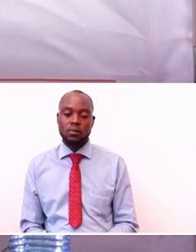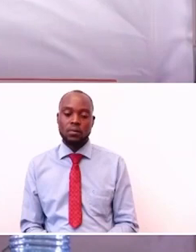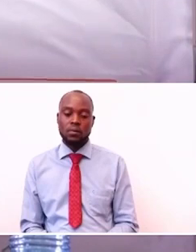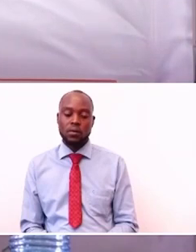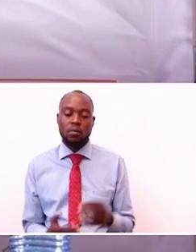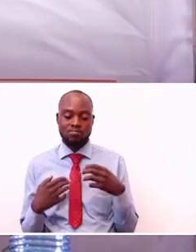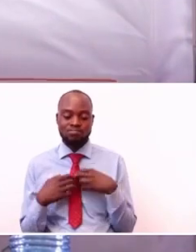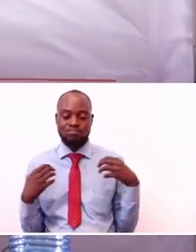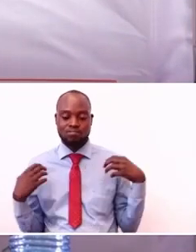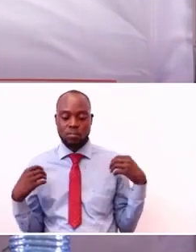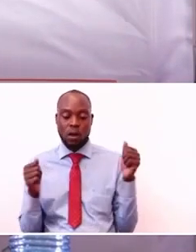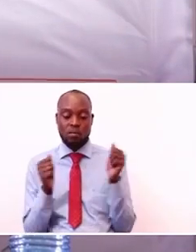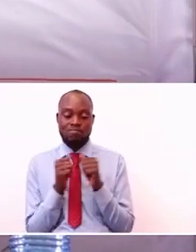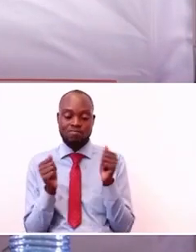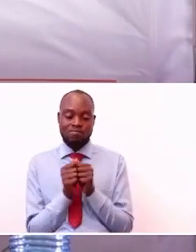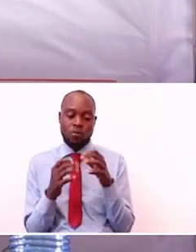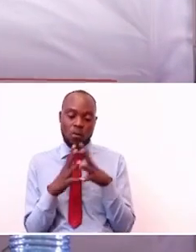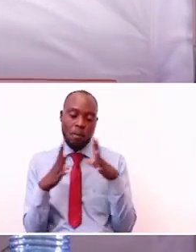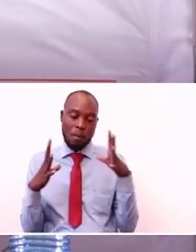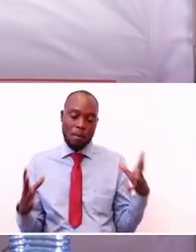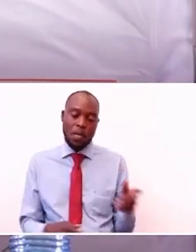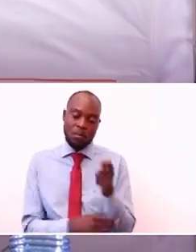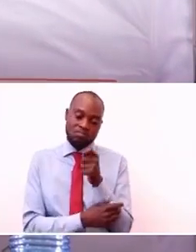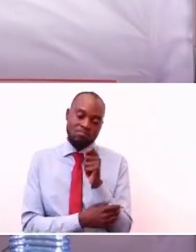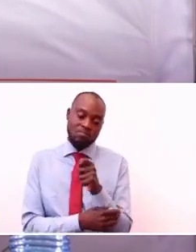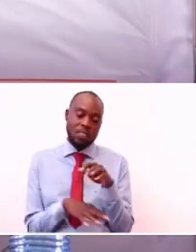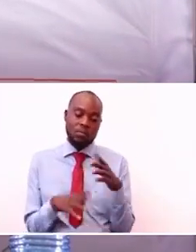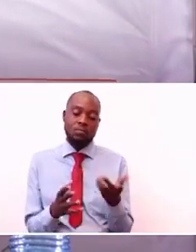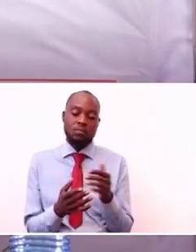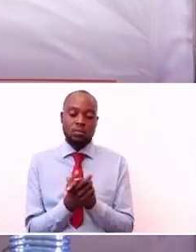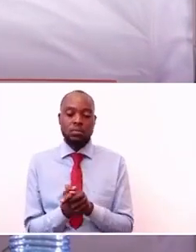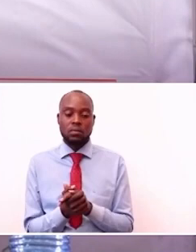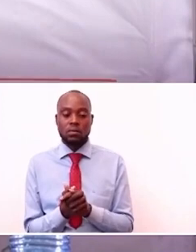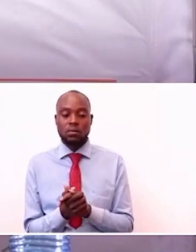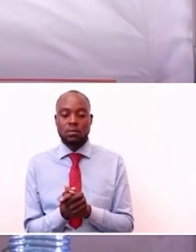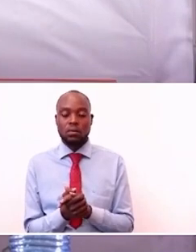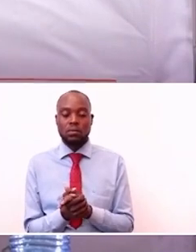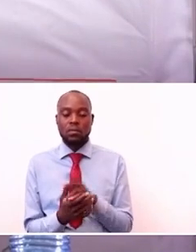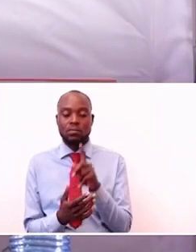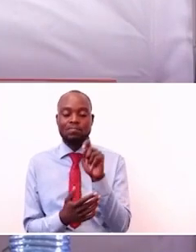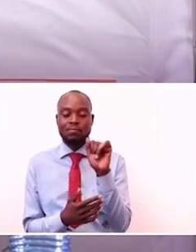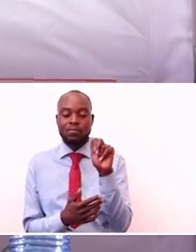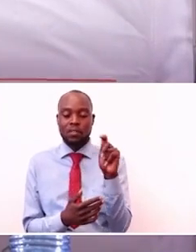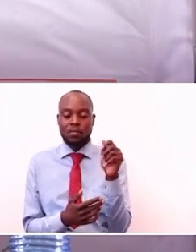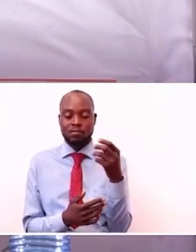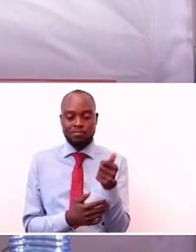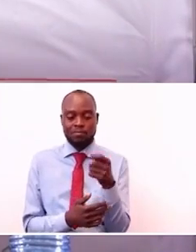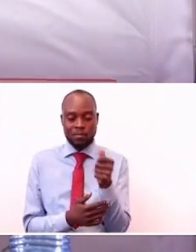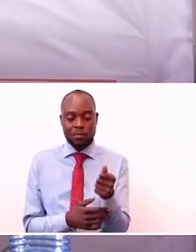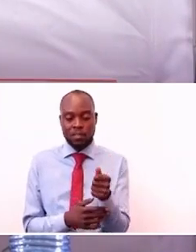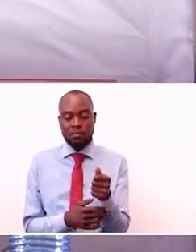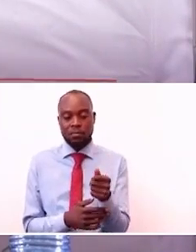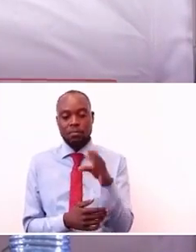prevalent tool for illicit flows and terrorism financing is cash. As we call